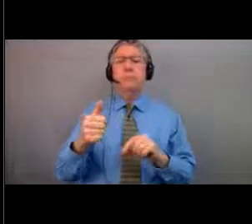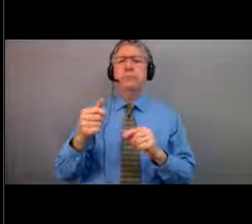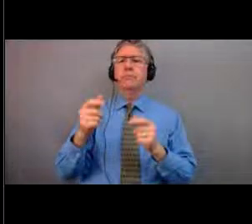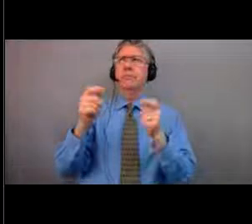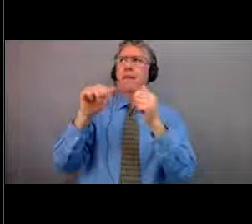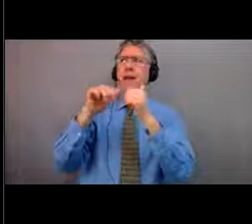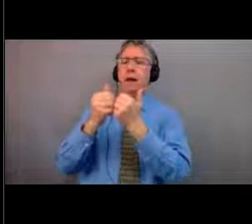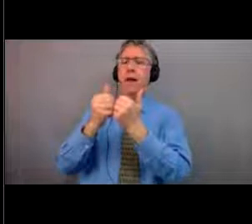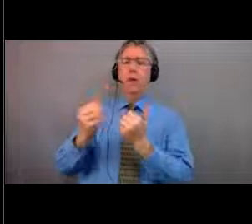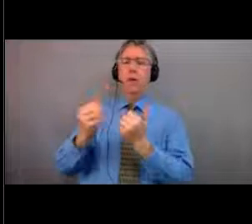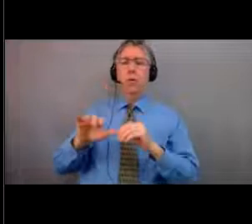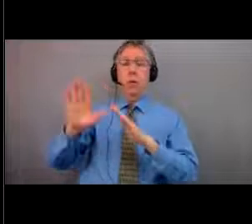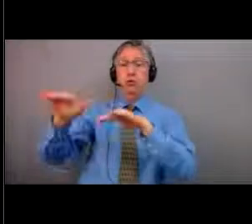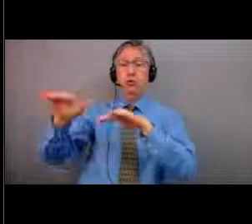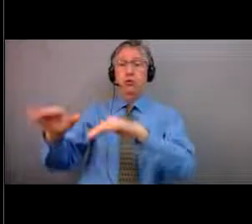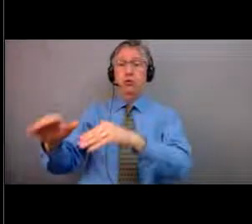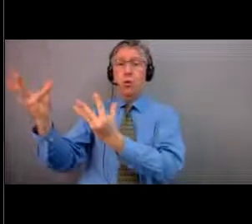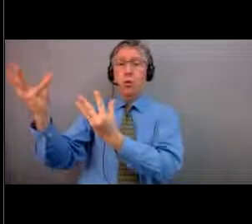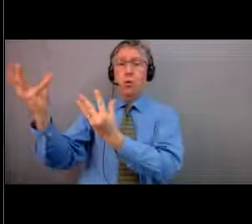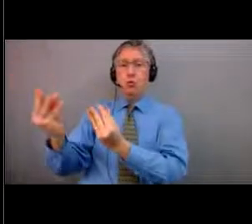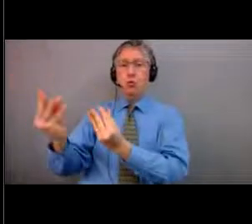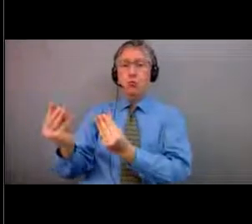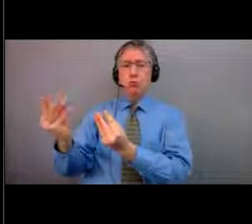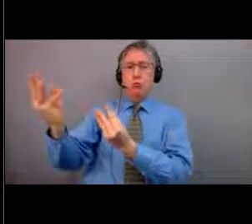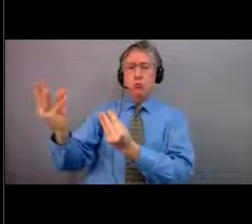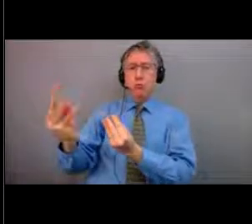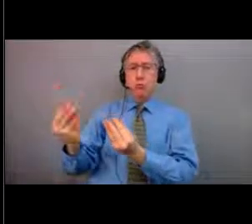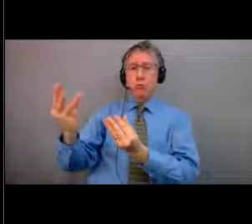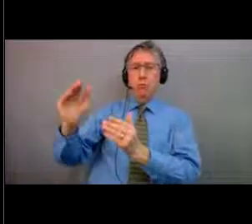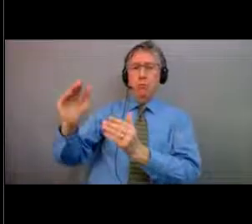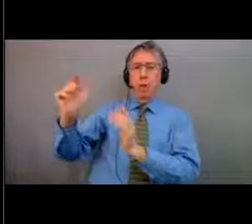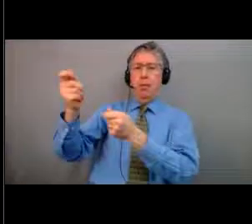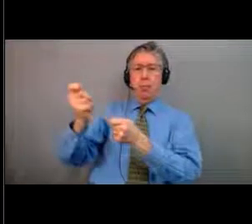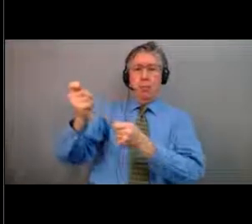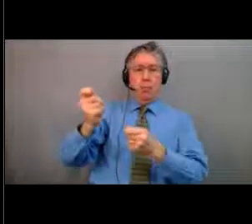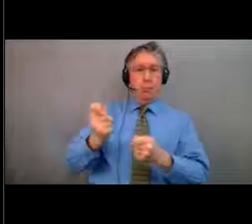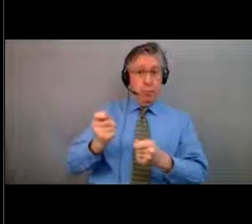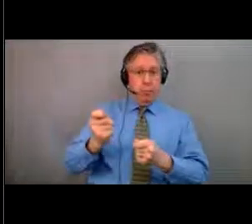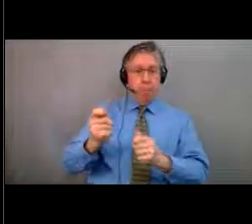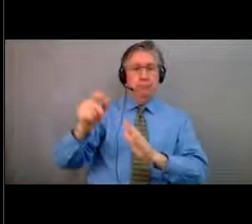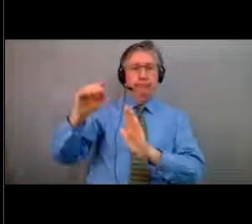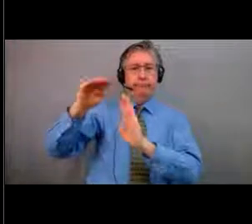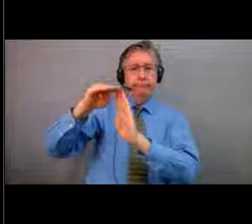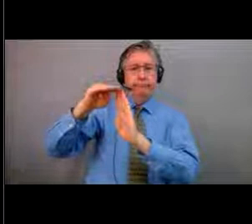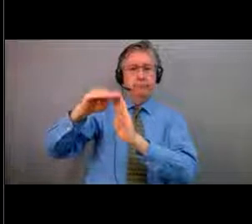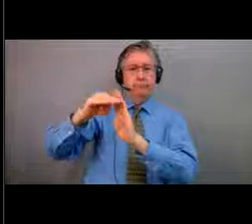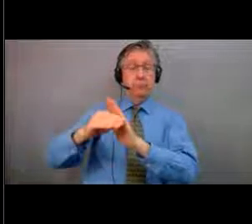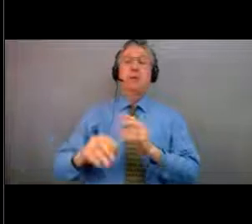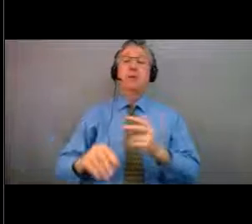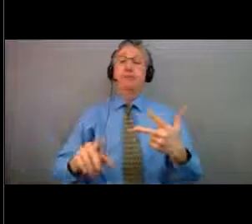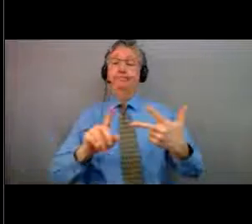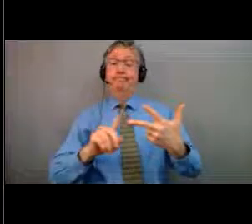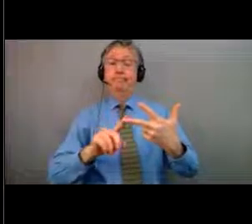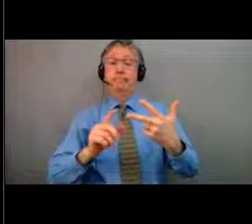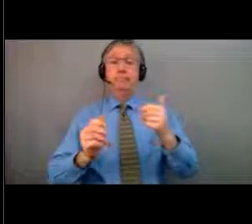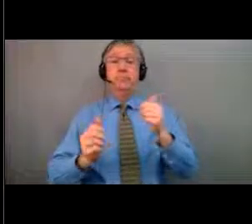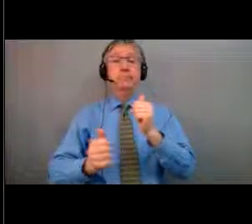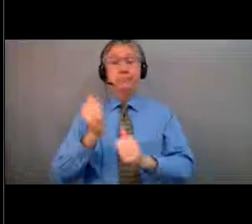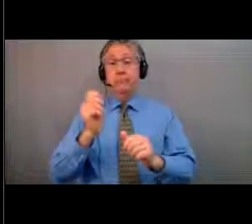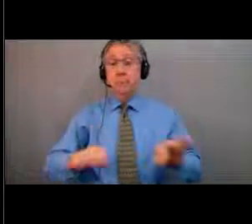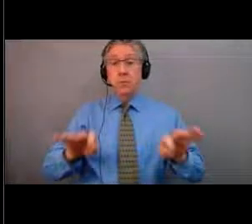ocean uptake and transport throughout the global ocean? And thirdly, and most importantly, is the ocean uptake